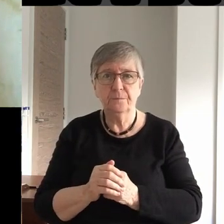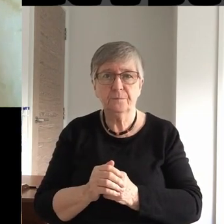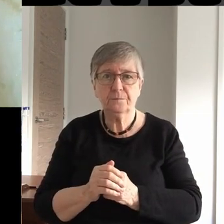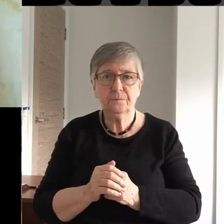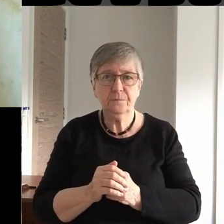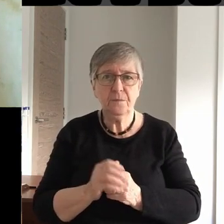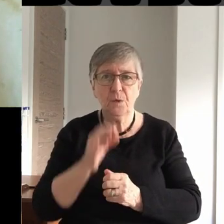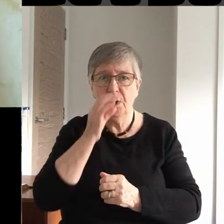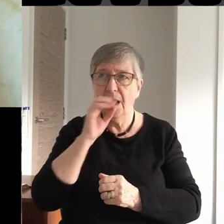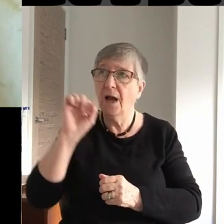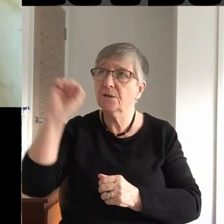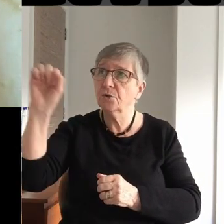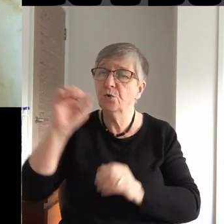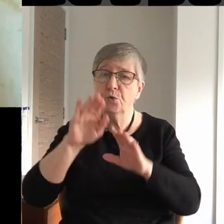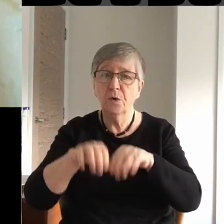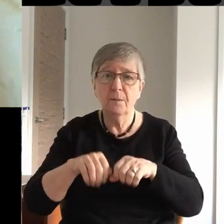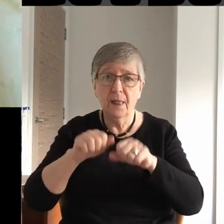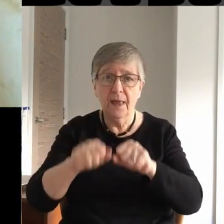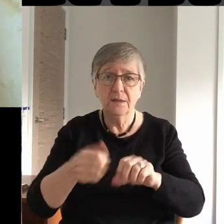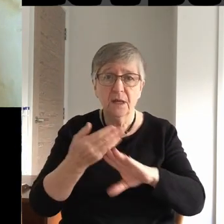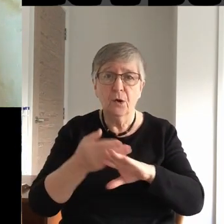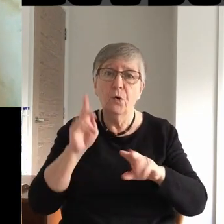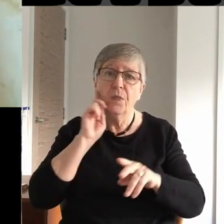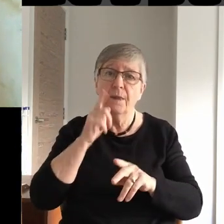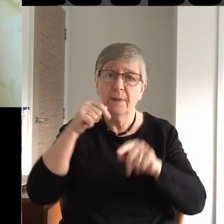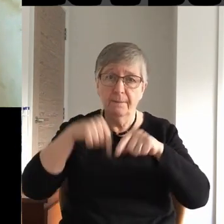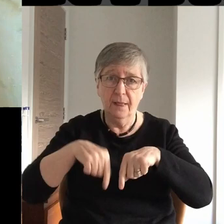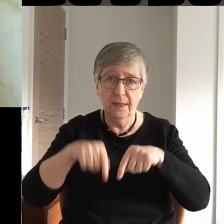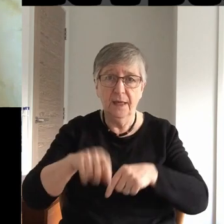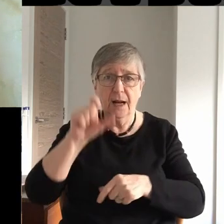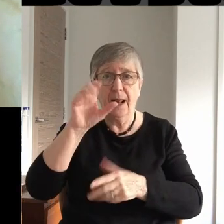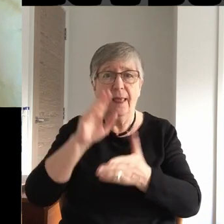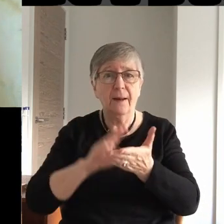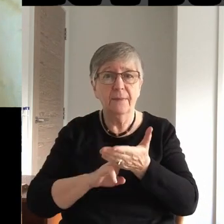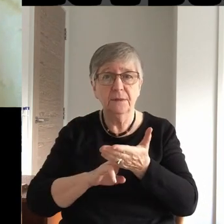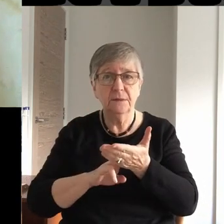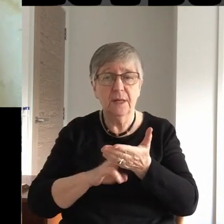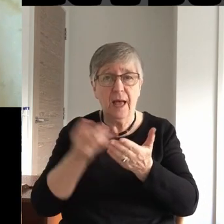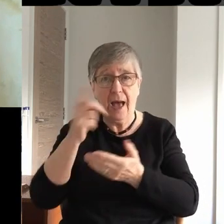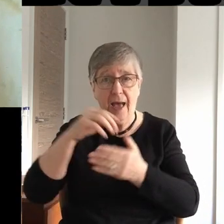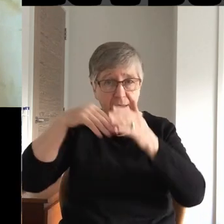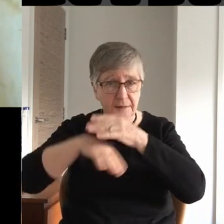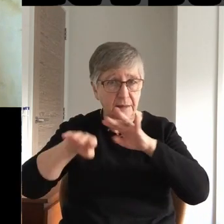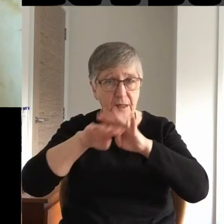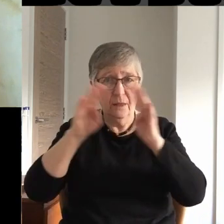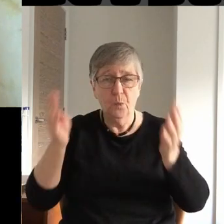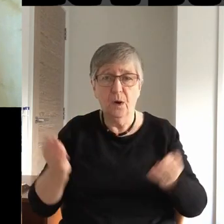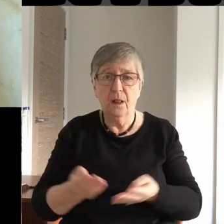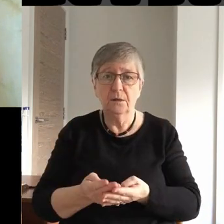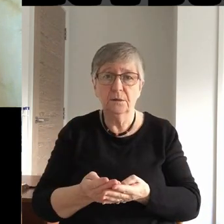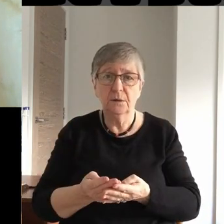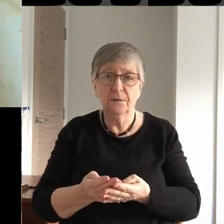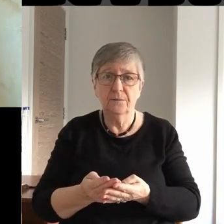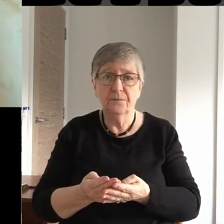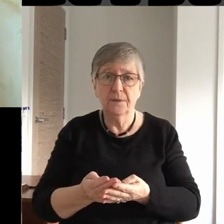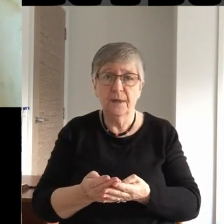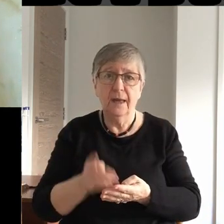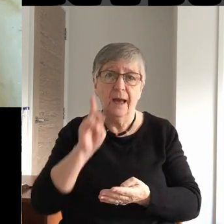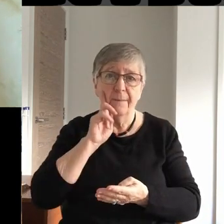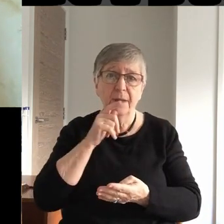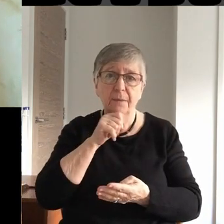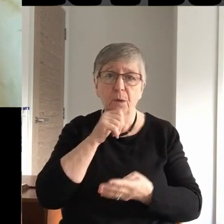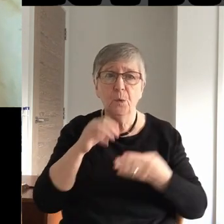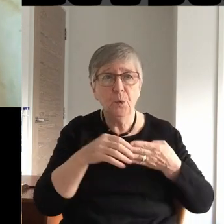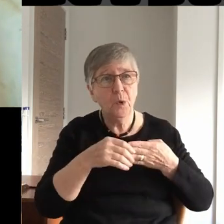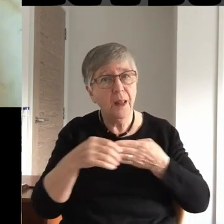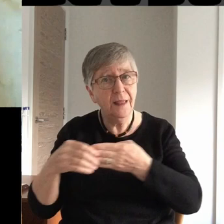We would ask your blessing on your people here at Claremont and throughout the world, and those who lead in